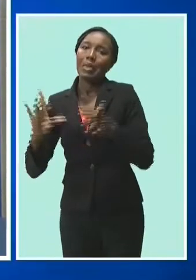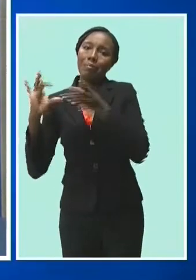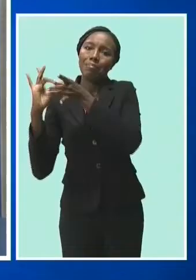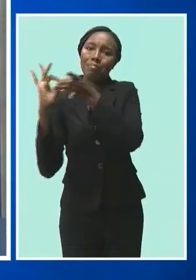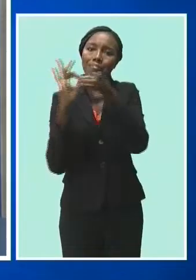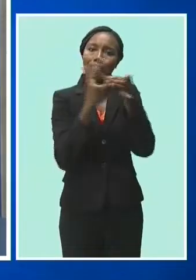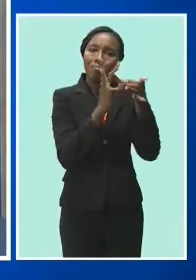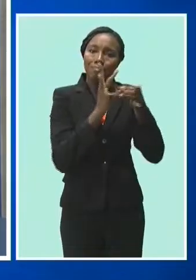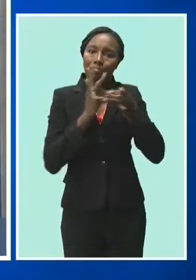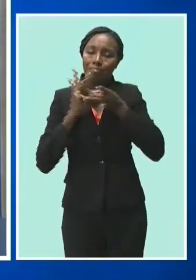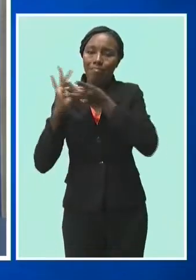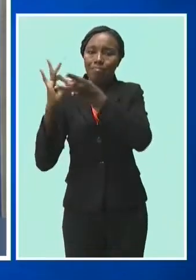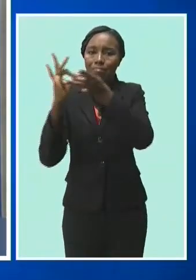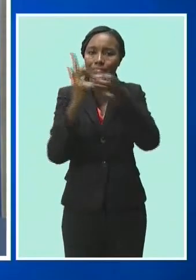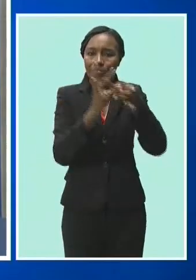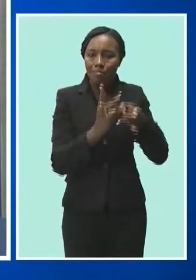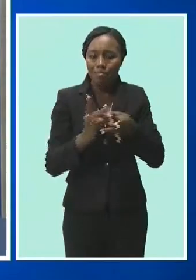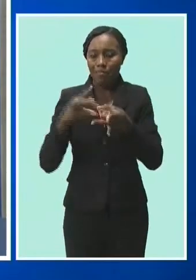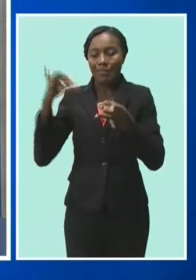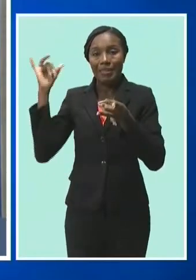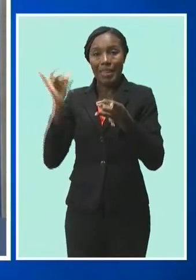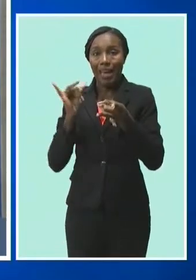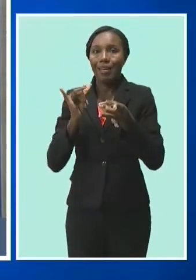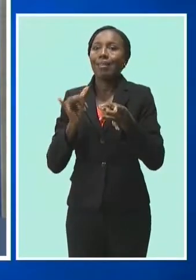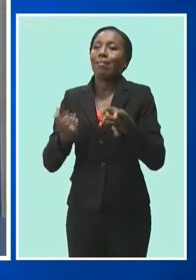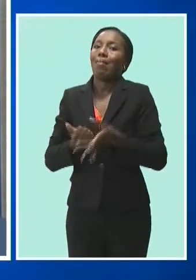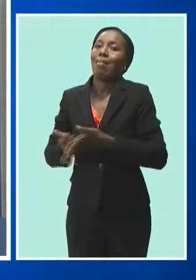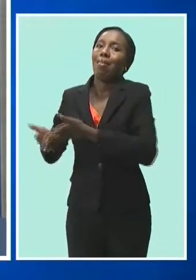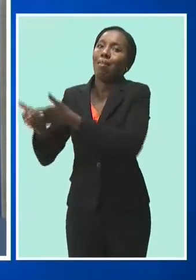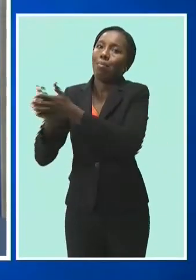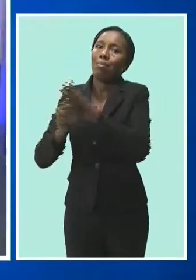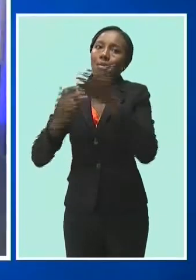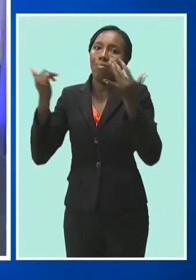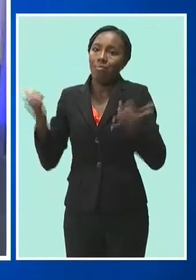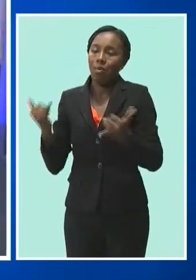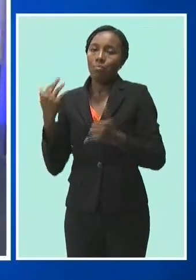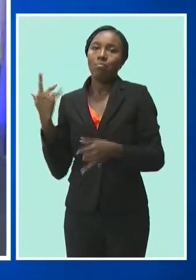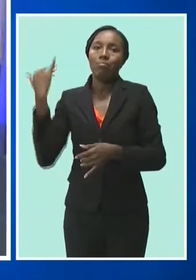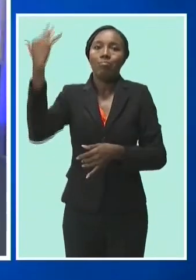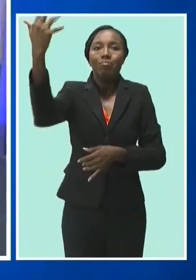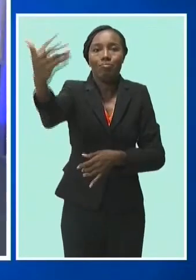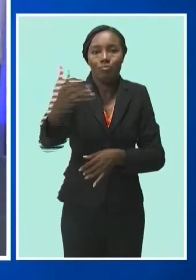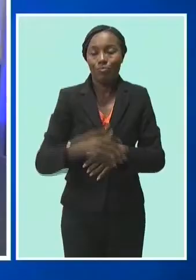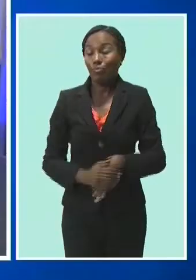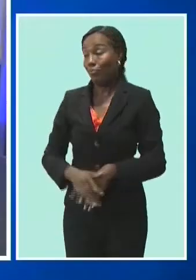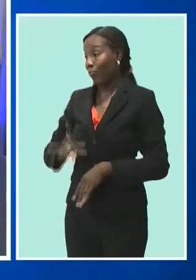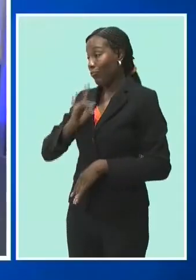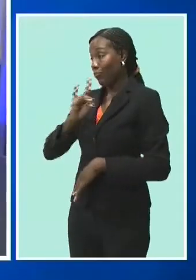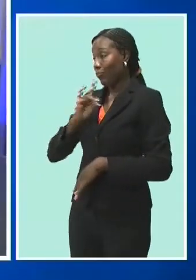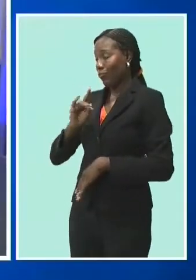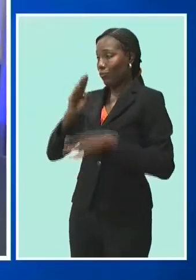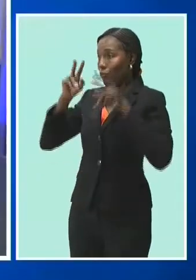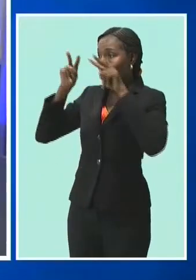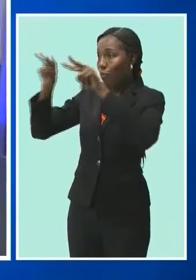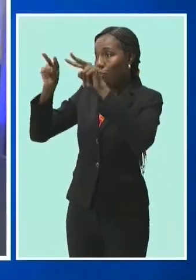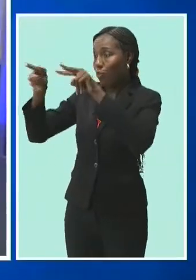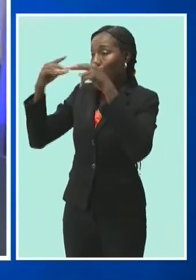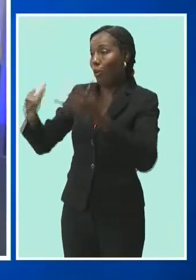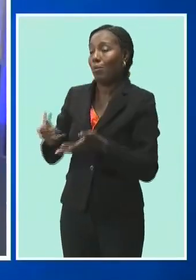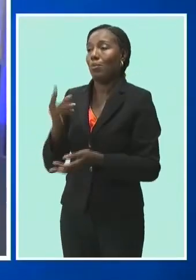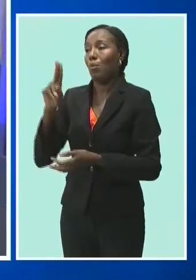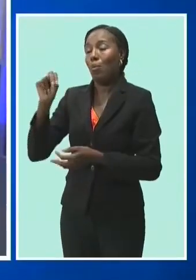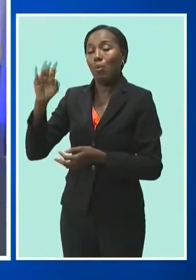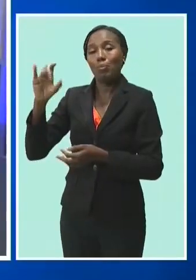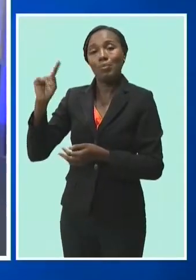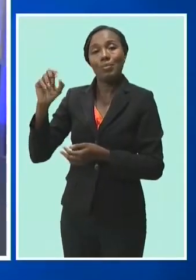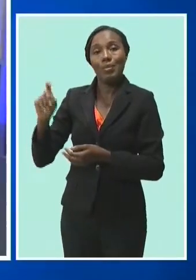build connections that can only ever benefit us in the future. Of course, lots to look forward to. UNCTAD 2020. Indeed. Thank you so much.